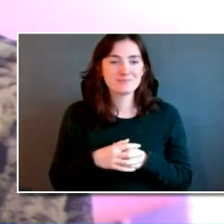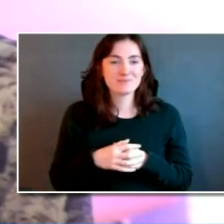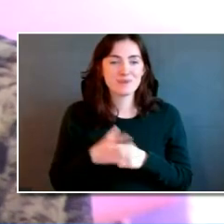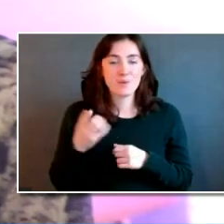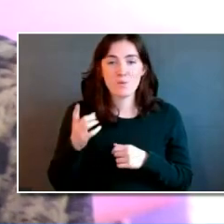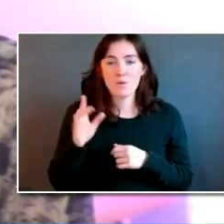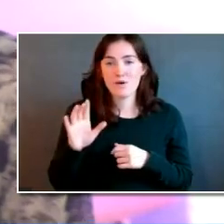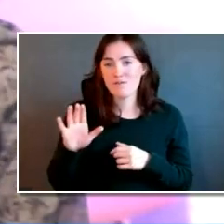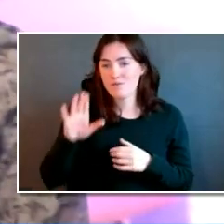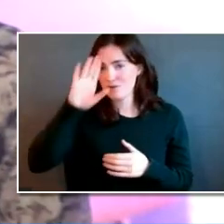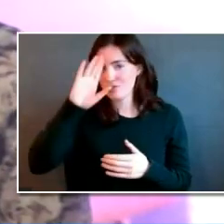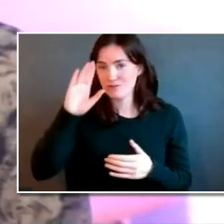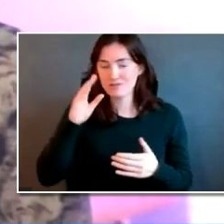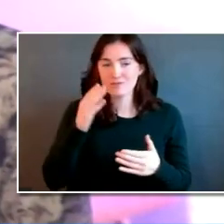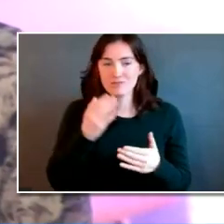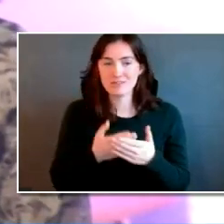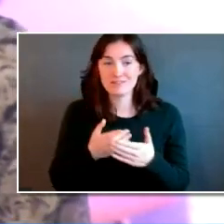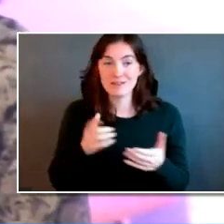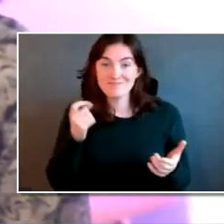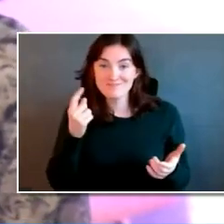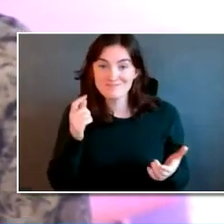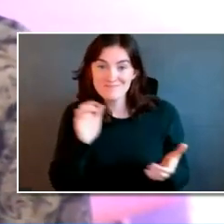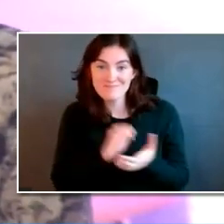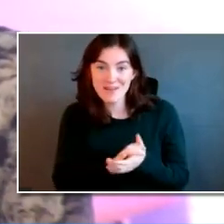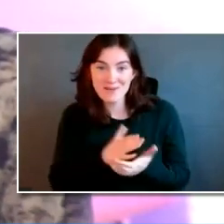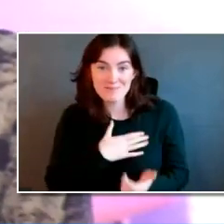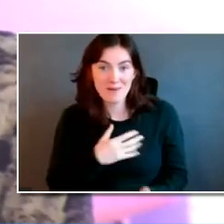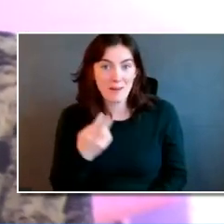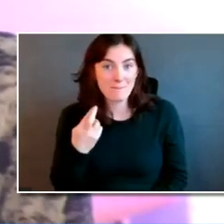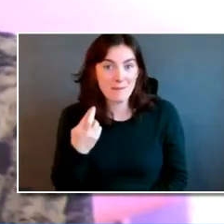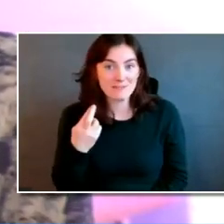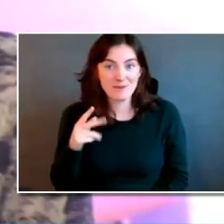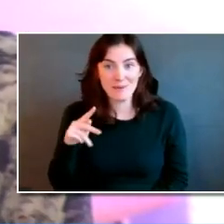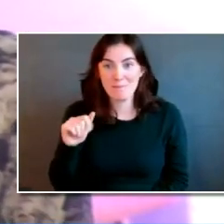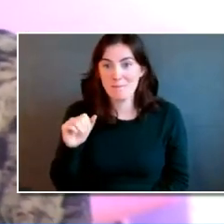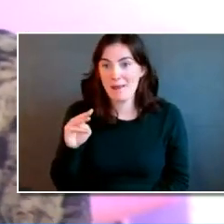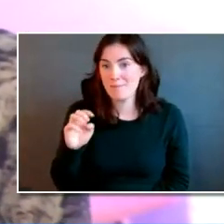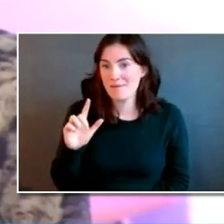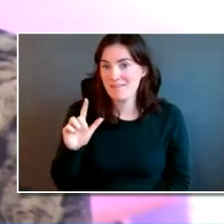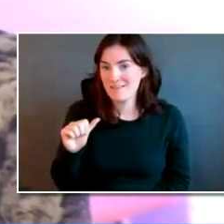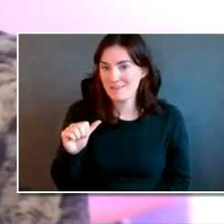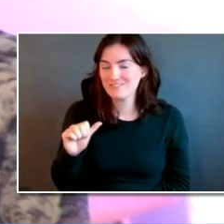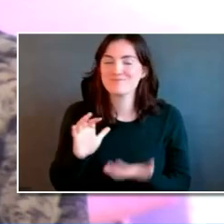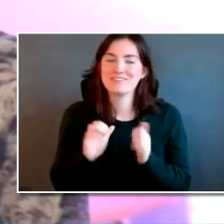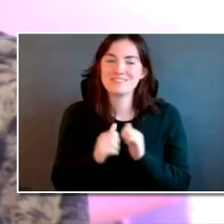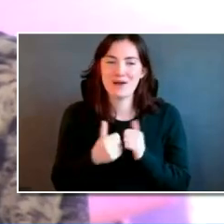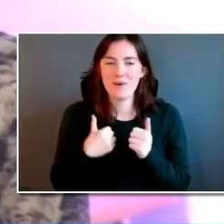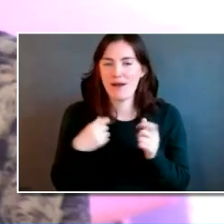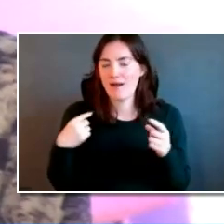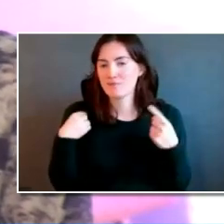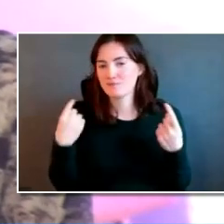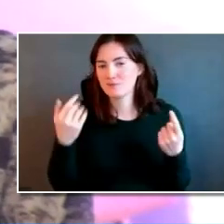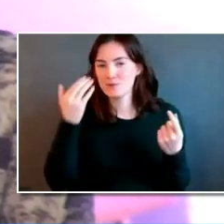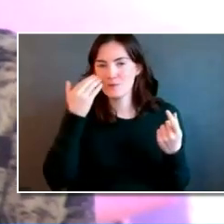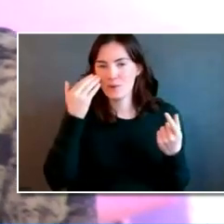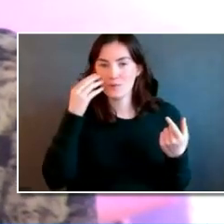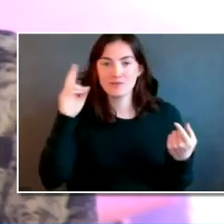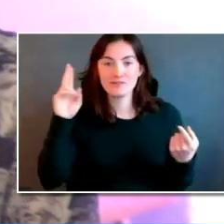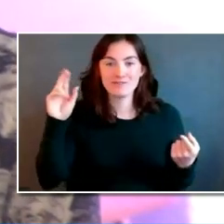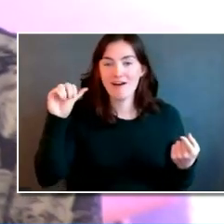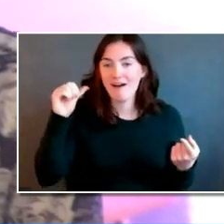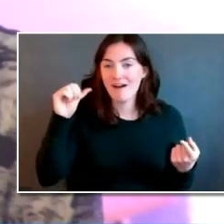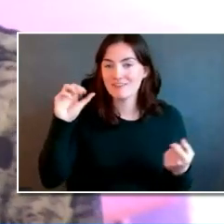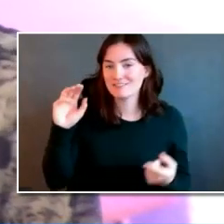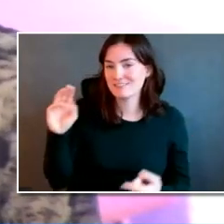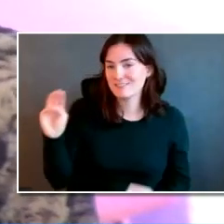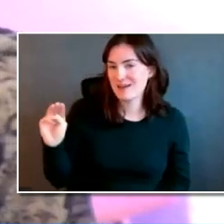sons married my best friend, Pamela, and that's why, and that's how I've known Auntie Maxine all these years,